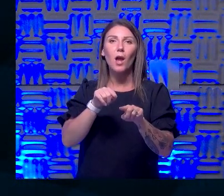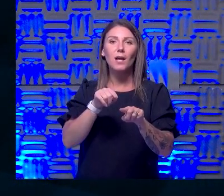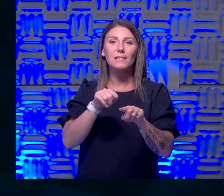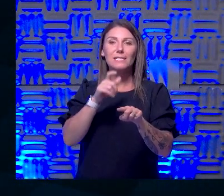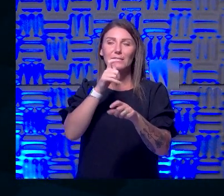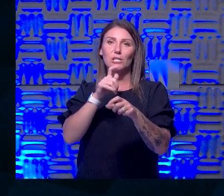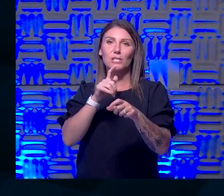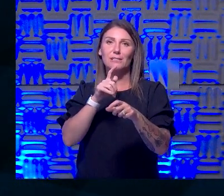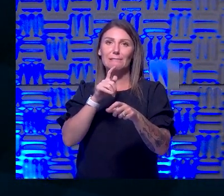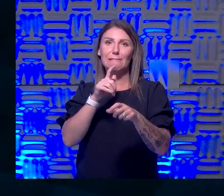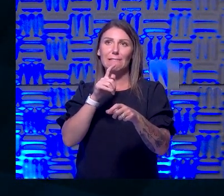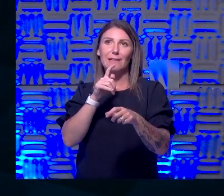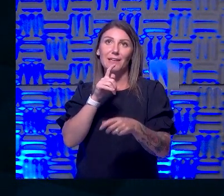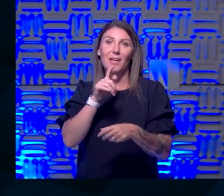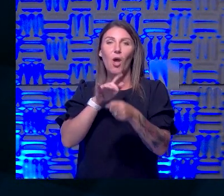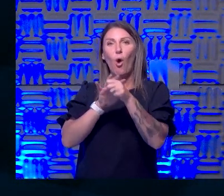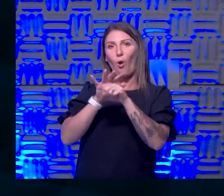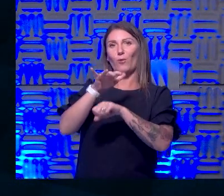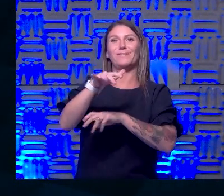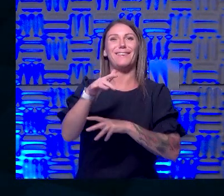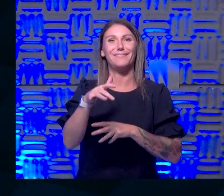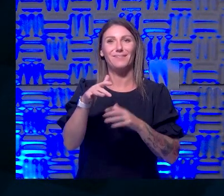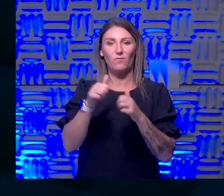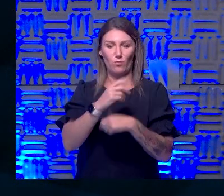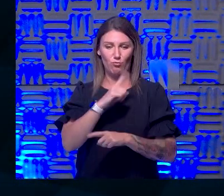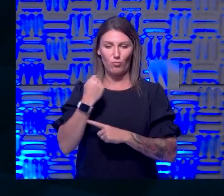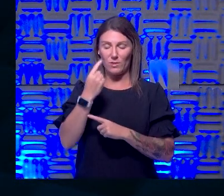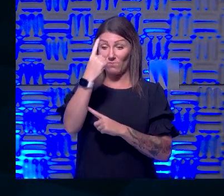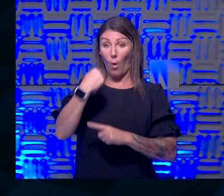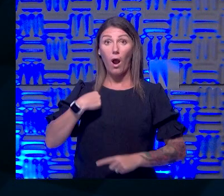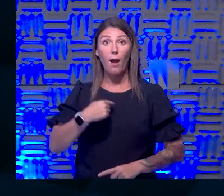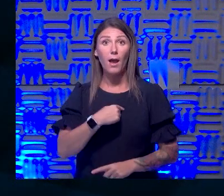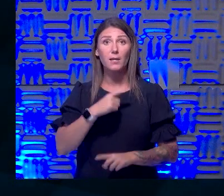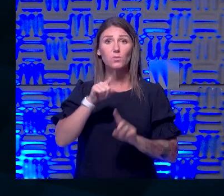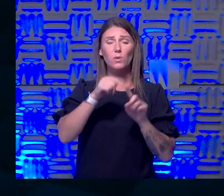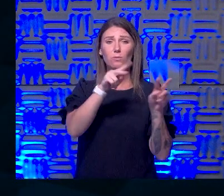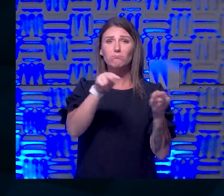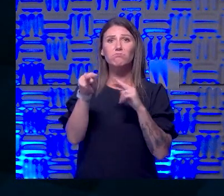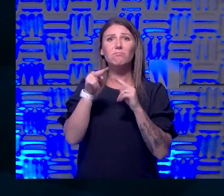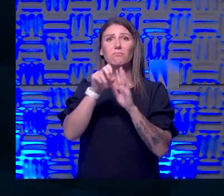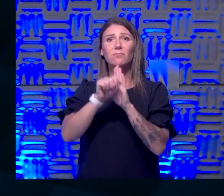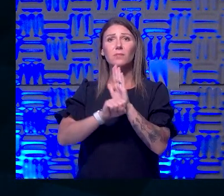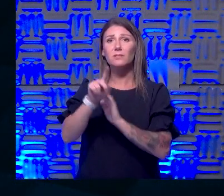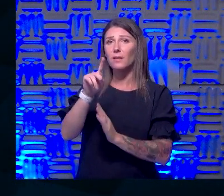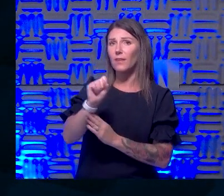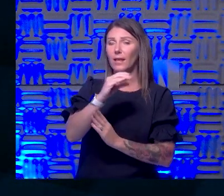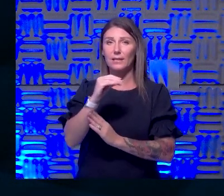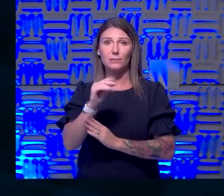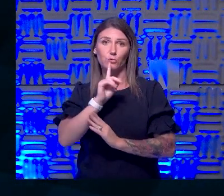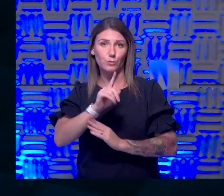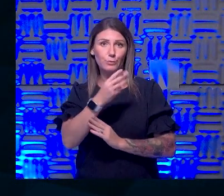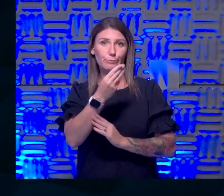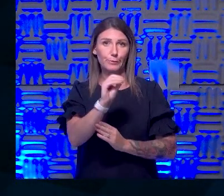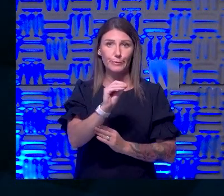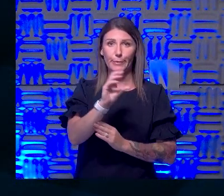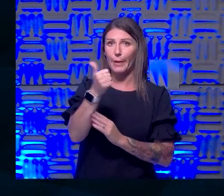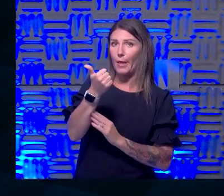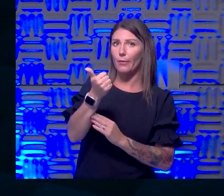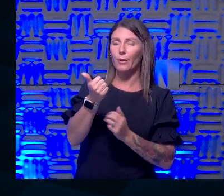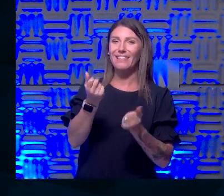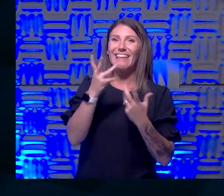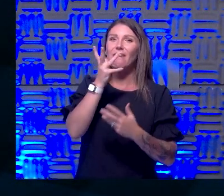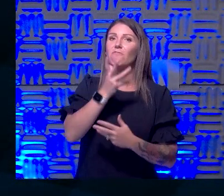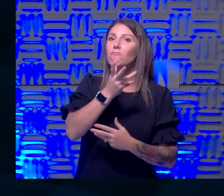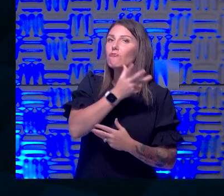excess of the risk to us. And when you look around the state of Kansas, and I know this is true in Missouri and others that have a lot of rural and